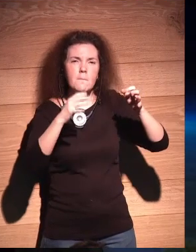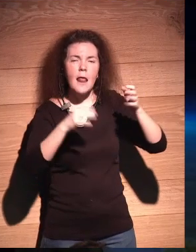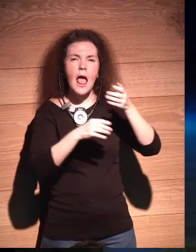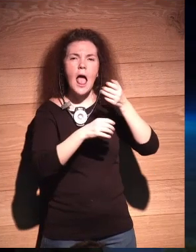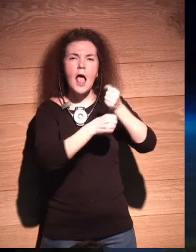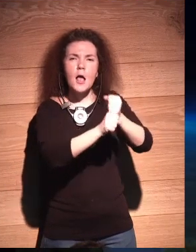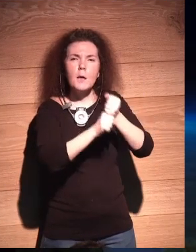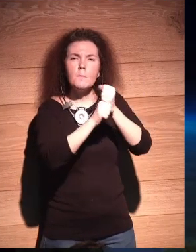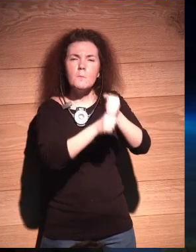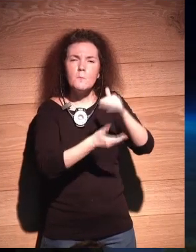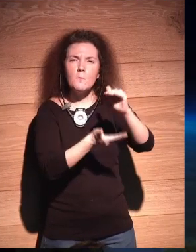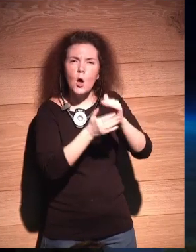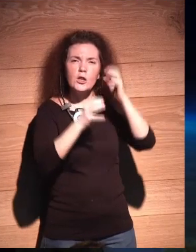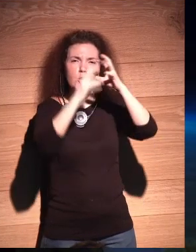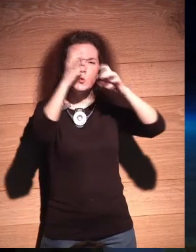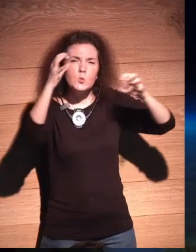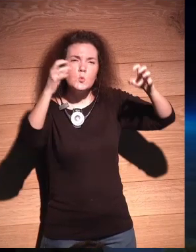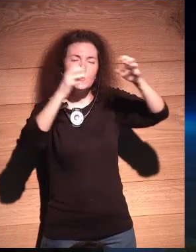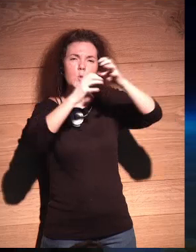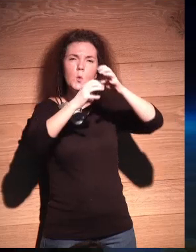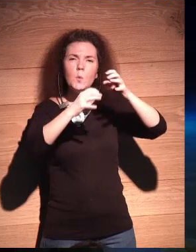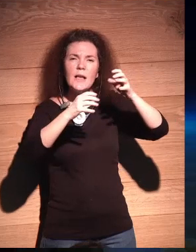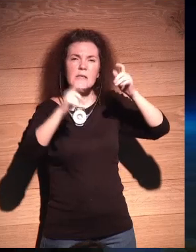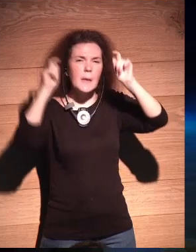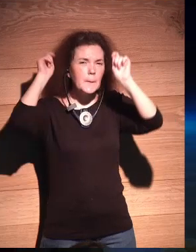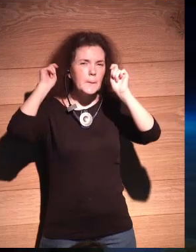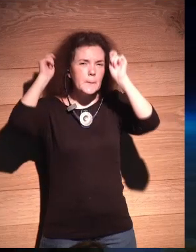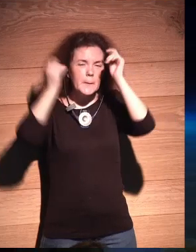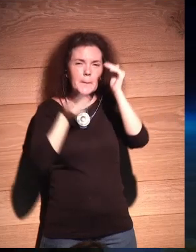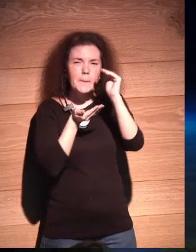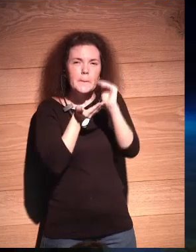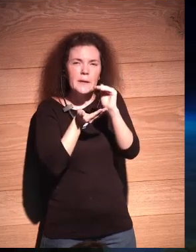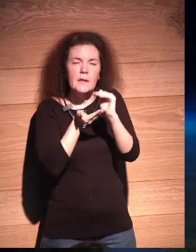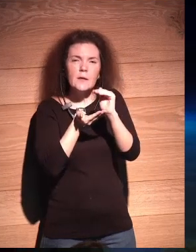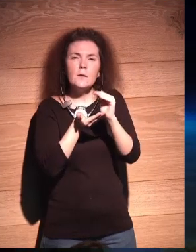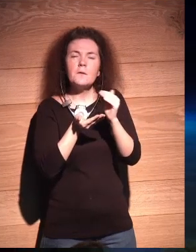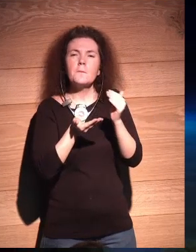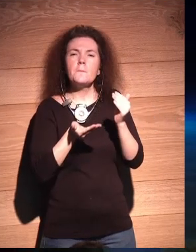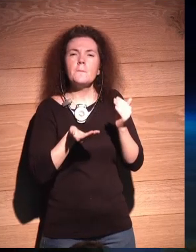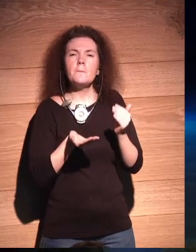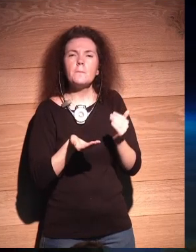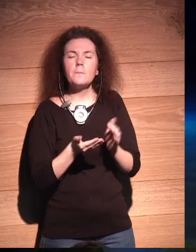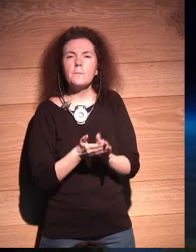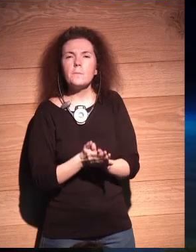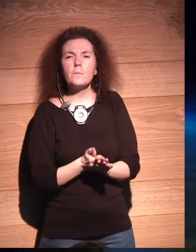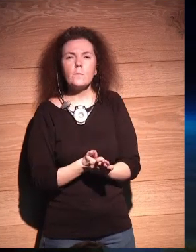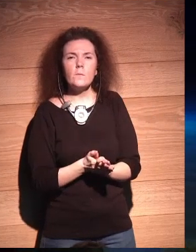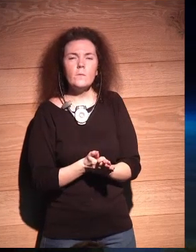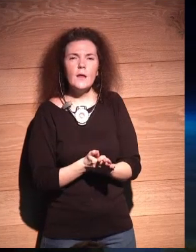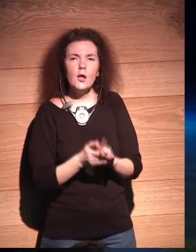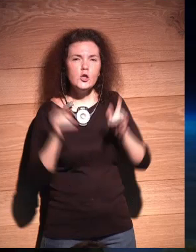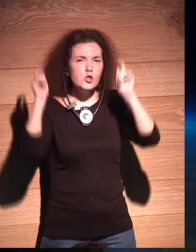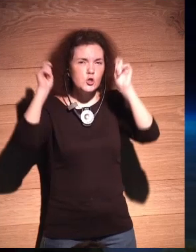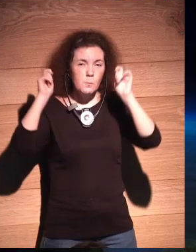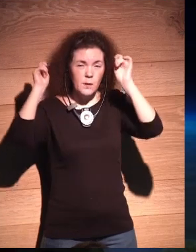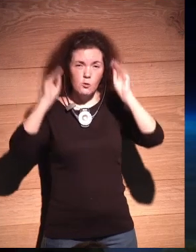clouds and miniature cowboys. There would be kids with little stubble glued to their chins and cowboy hats, and they would be wandering around